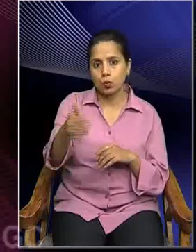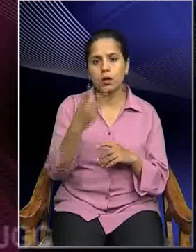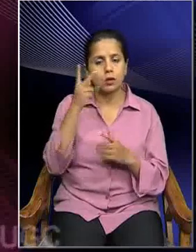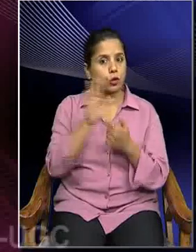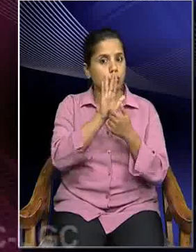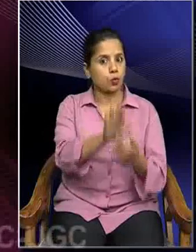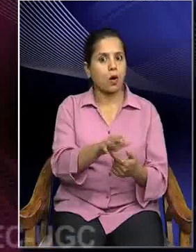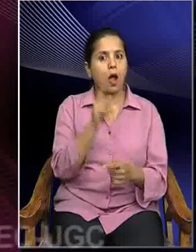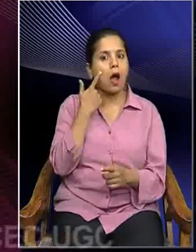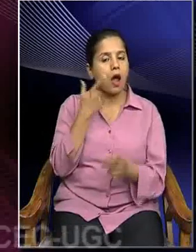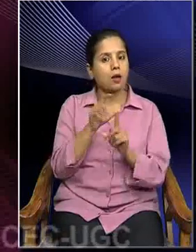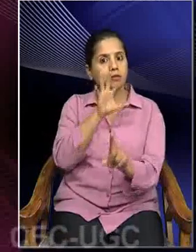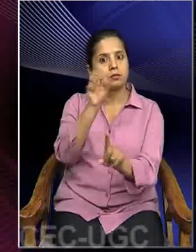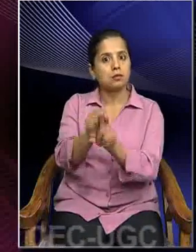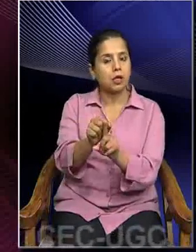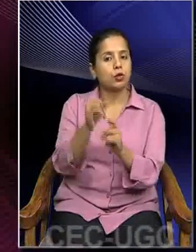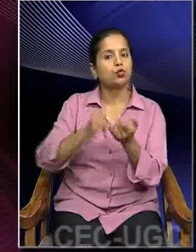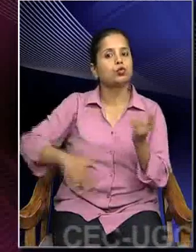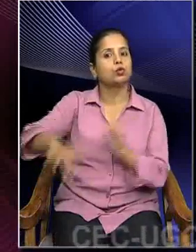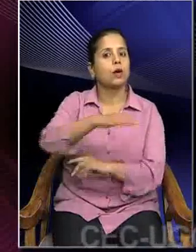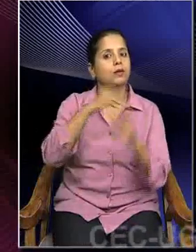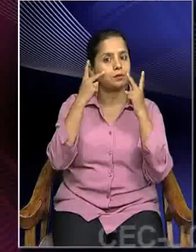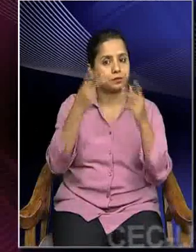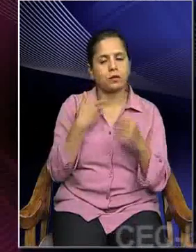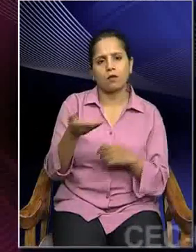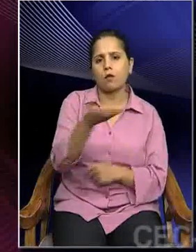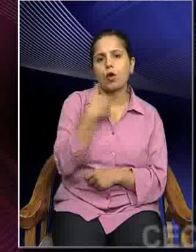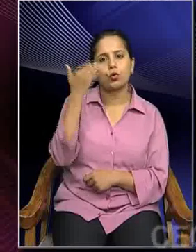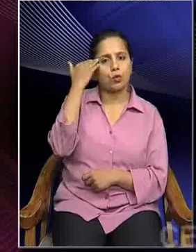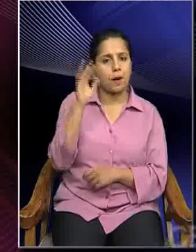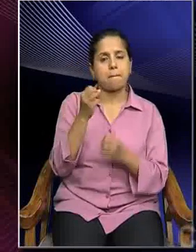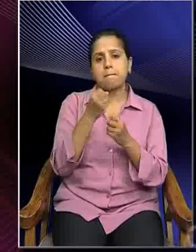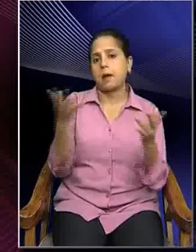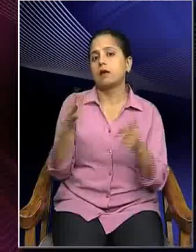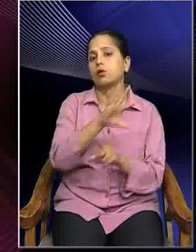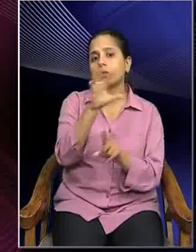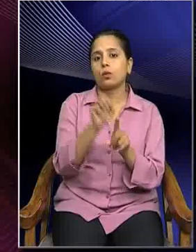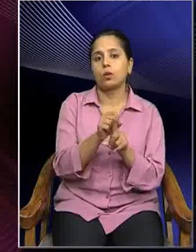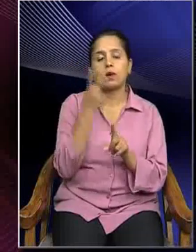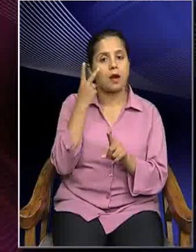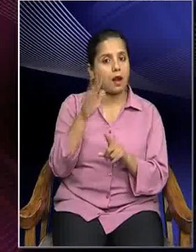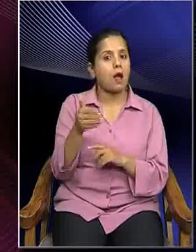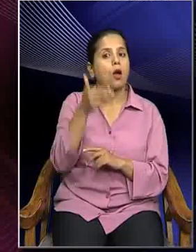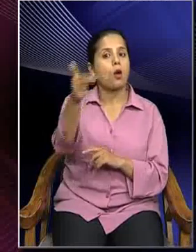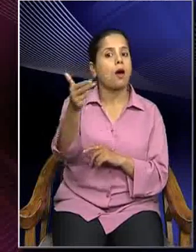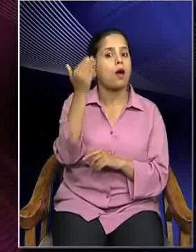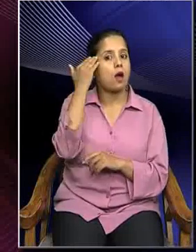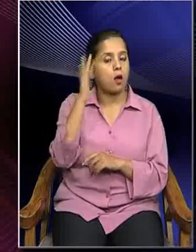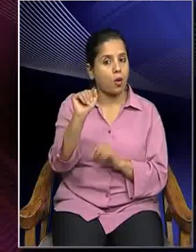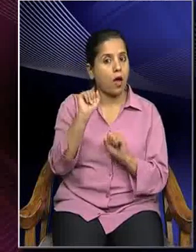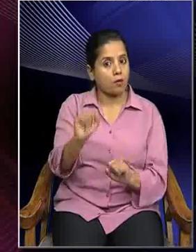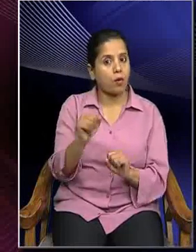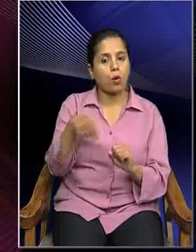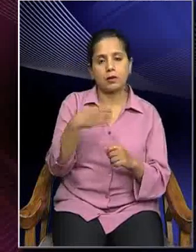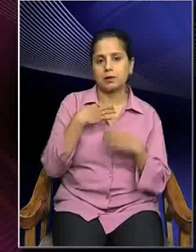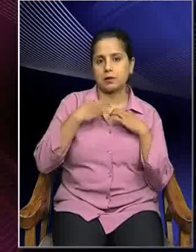the identity of a particular society. So we know that many cultures are known by their particular